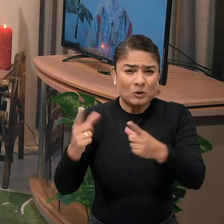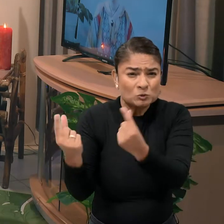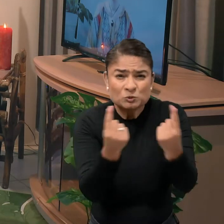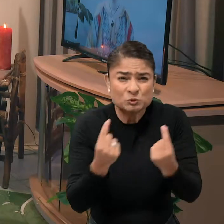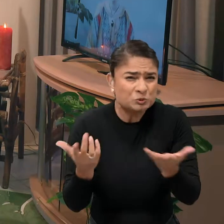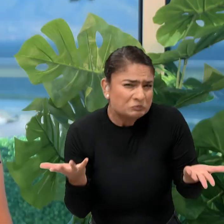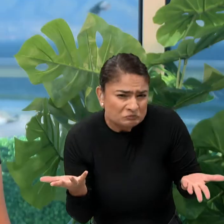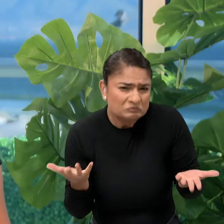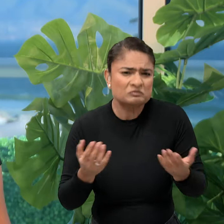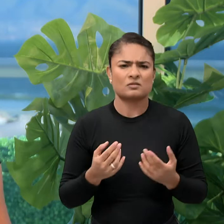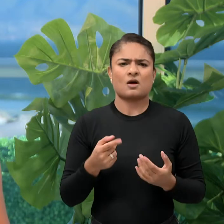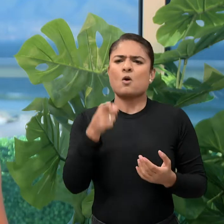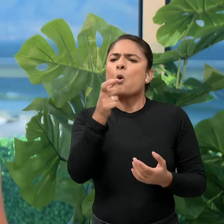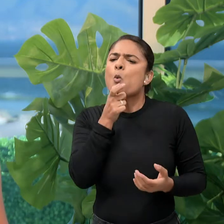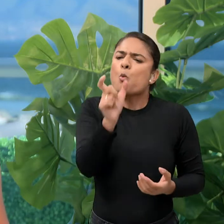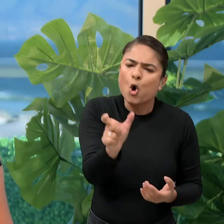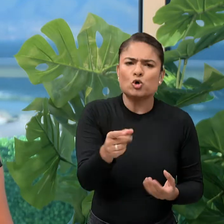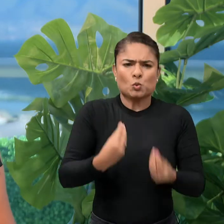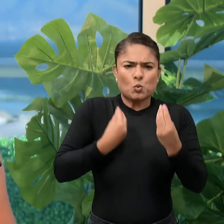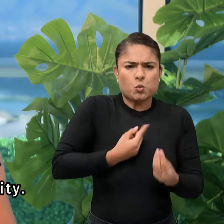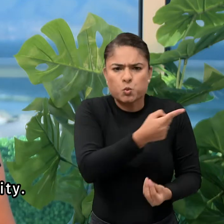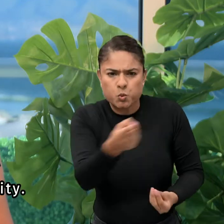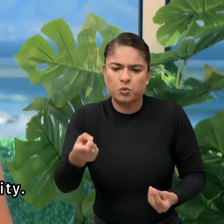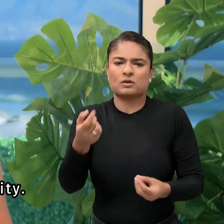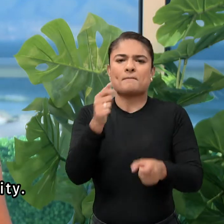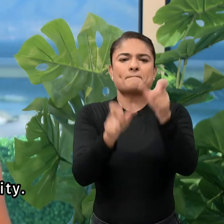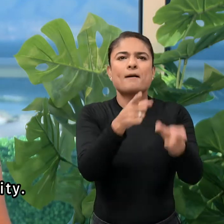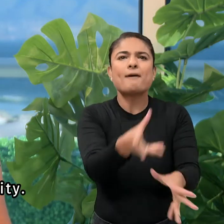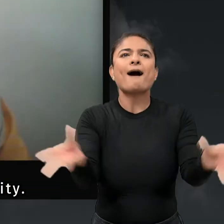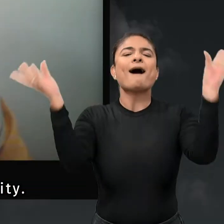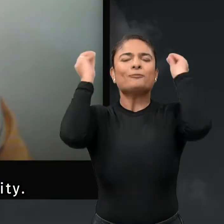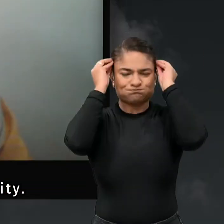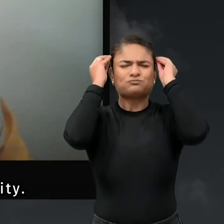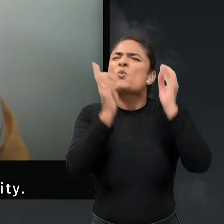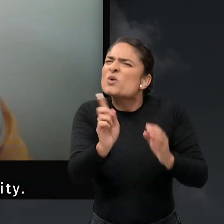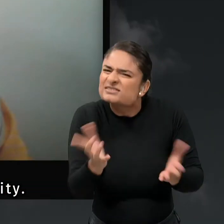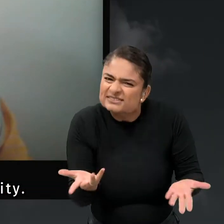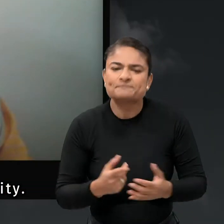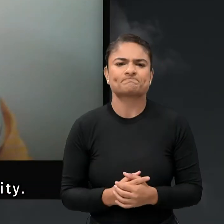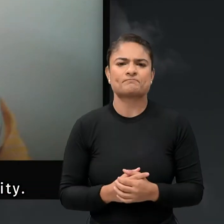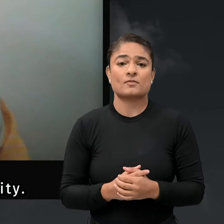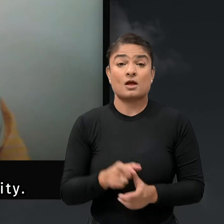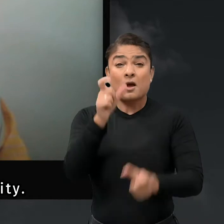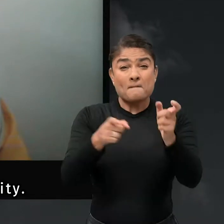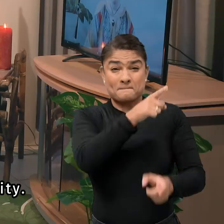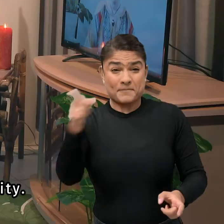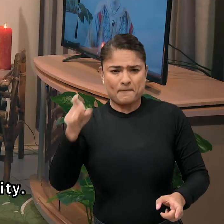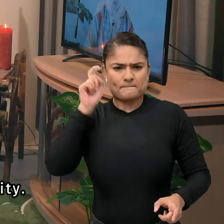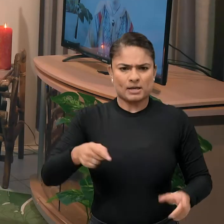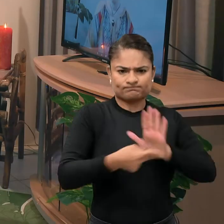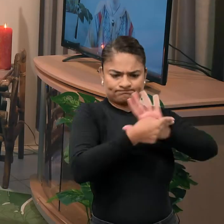so? What words of encouragement could you leave with them? That person shouldn't label themselves as a person with a